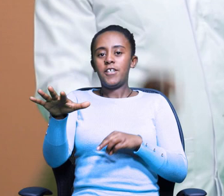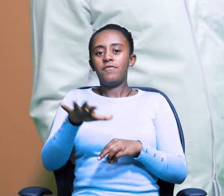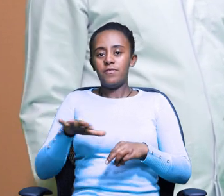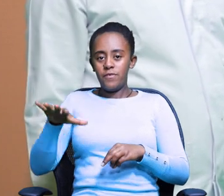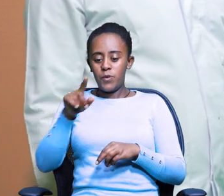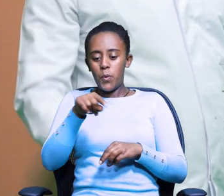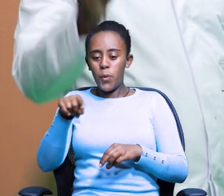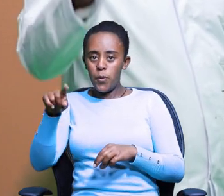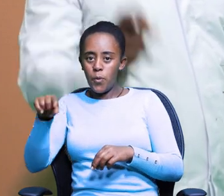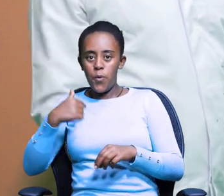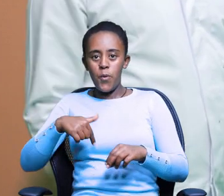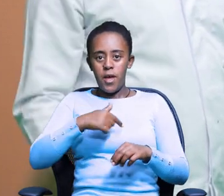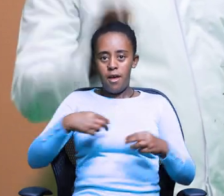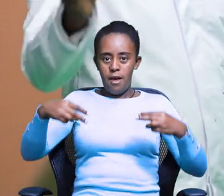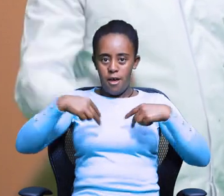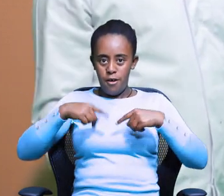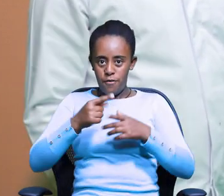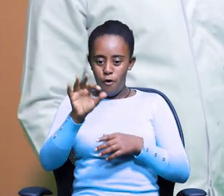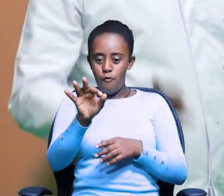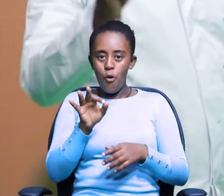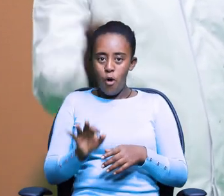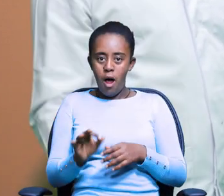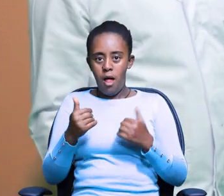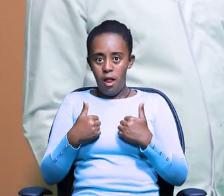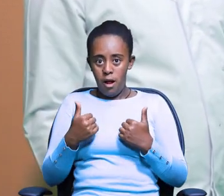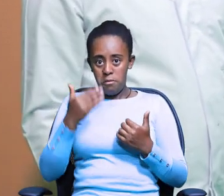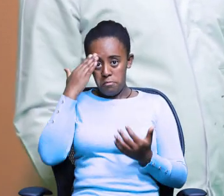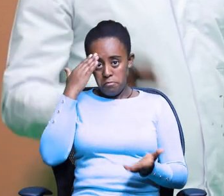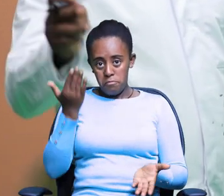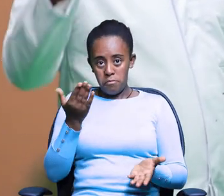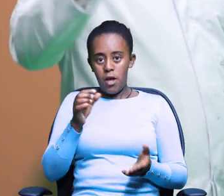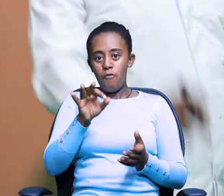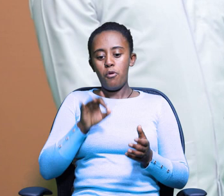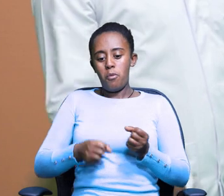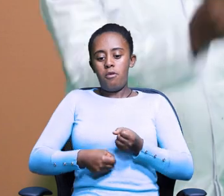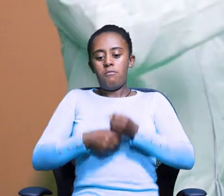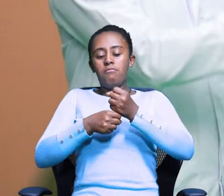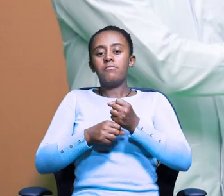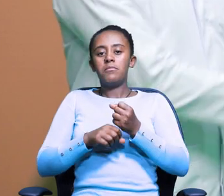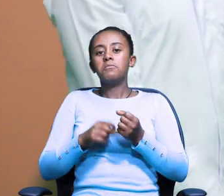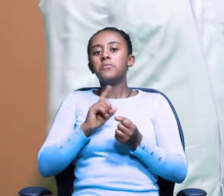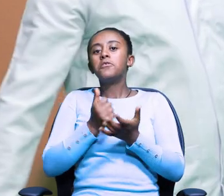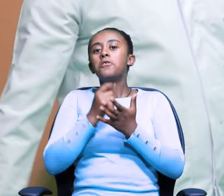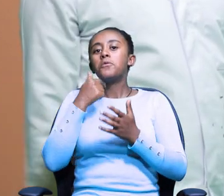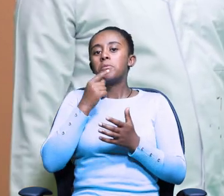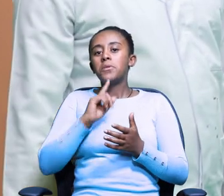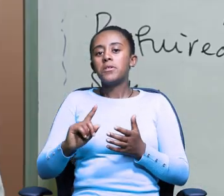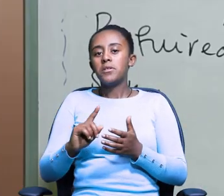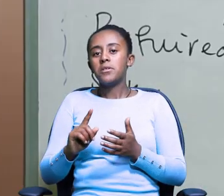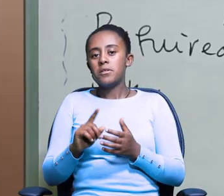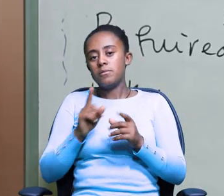of solenoid, we have the formula. Do you remember that? What you learn? The formula that help us to find the magnetic field of the